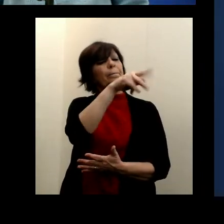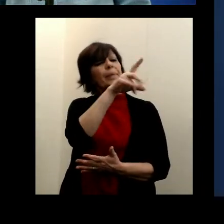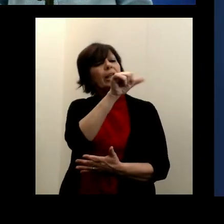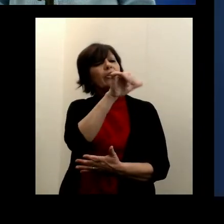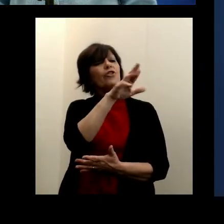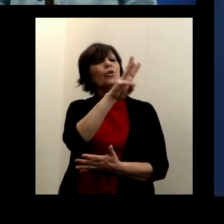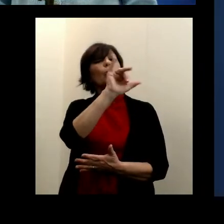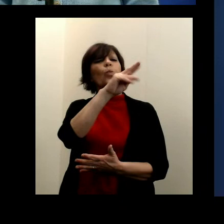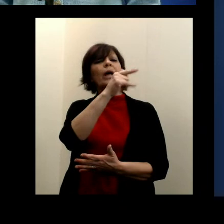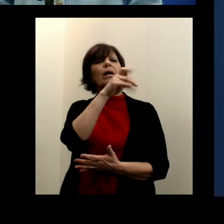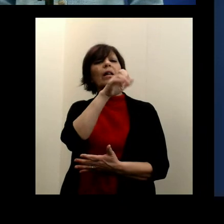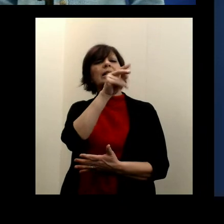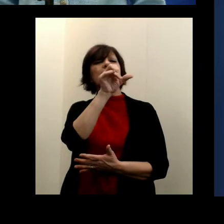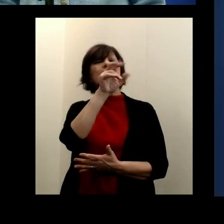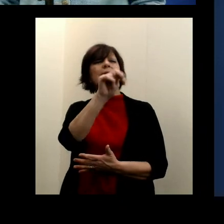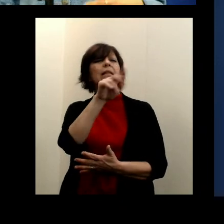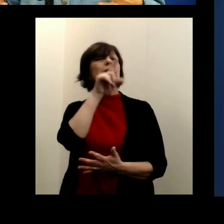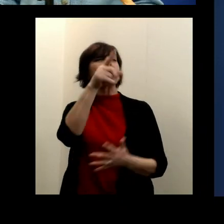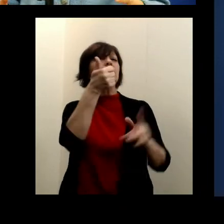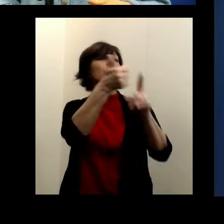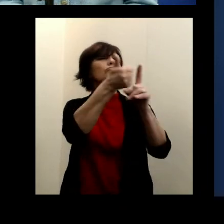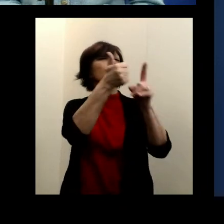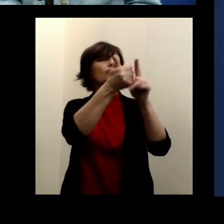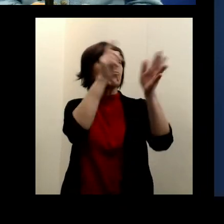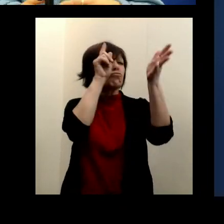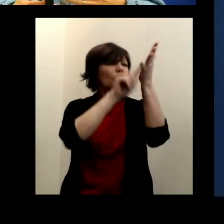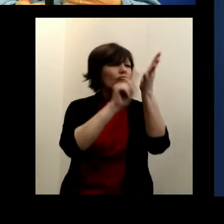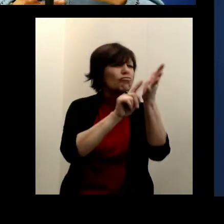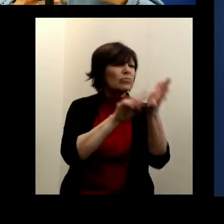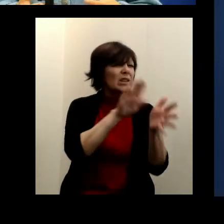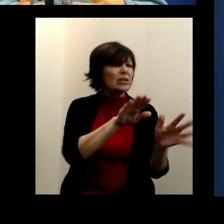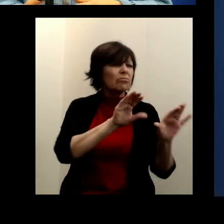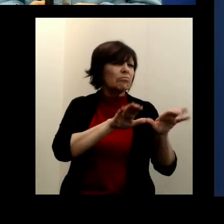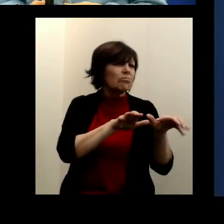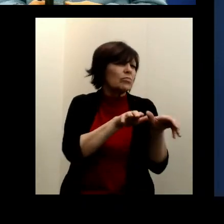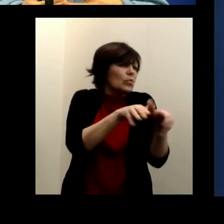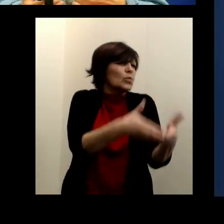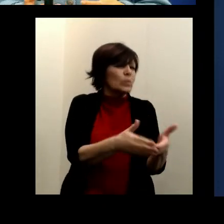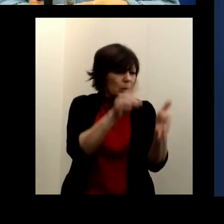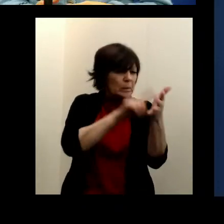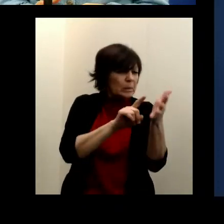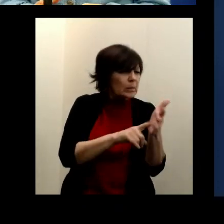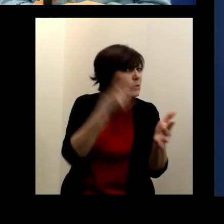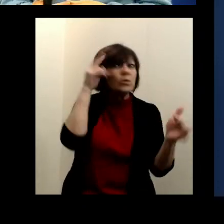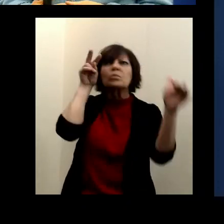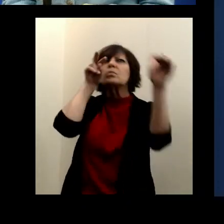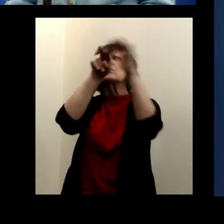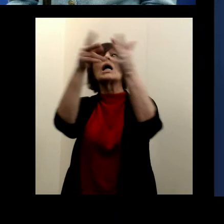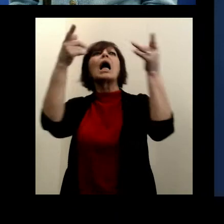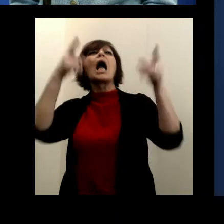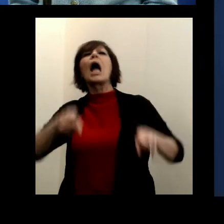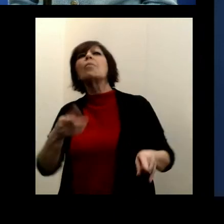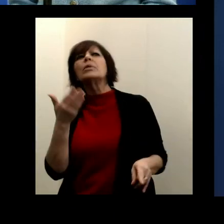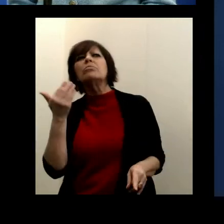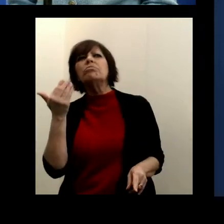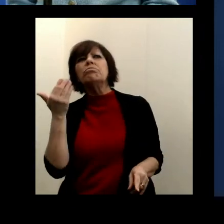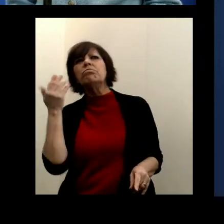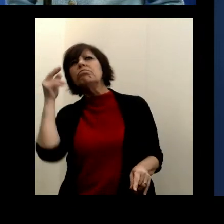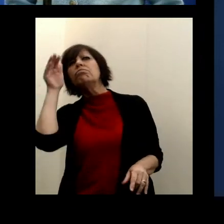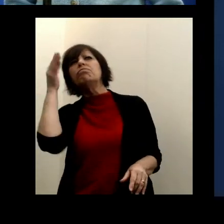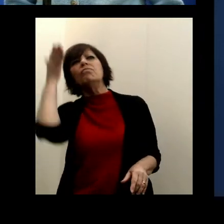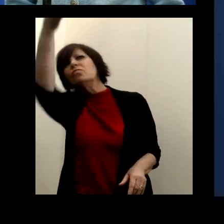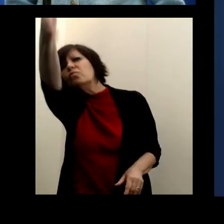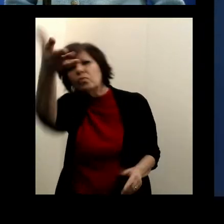Jacobs School of Medicine, who has a team that is working on predicting what will happen with our hospitalizations